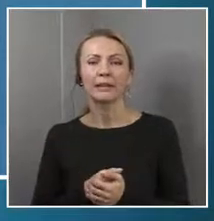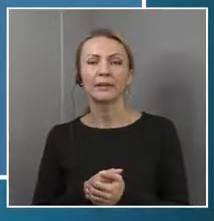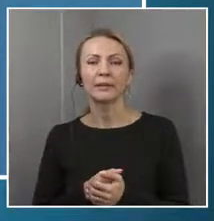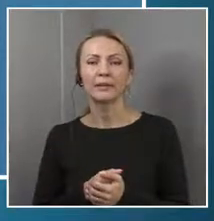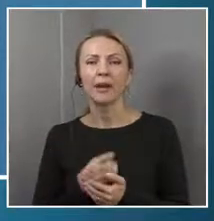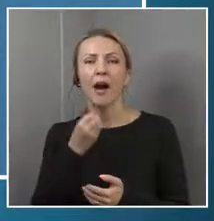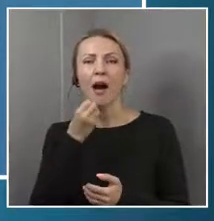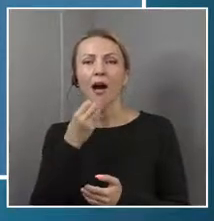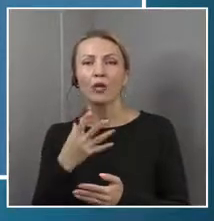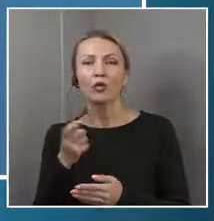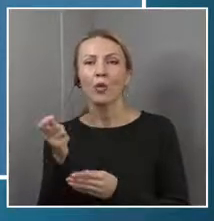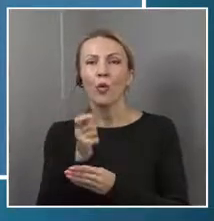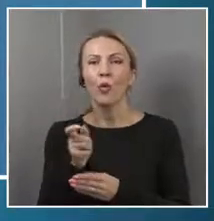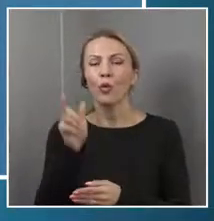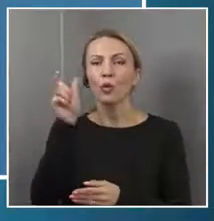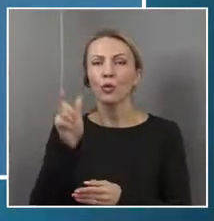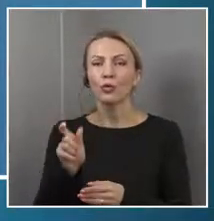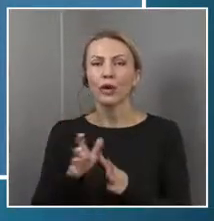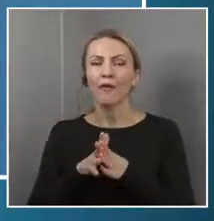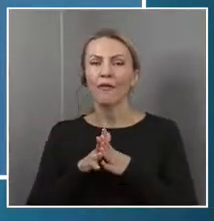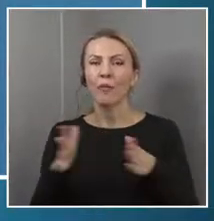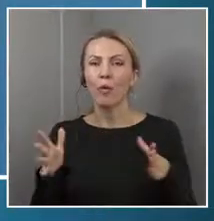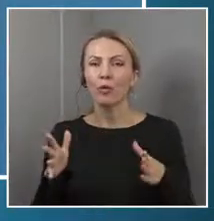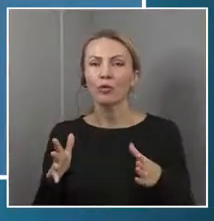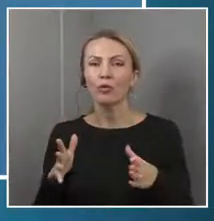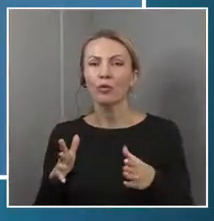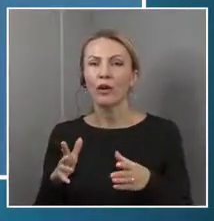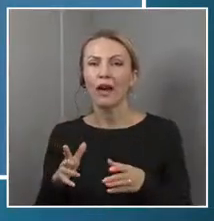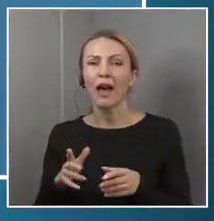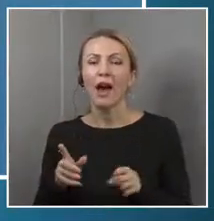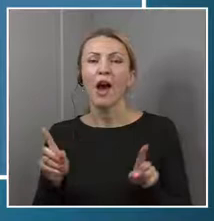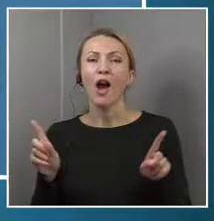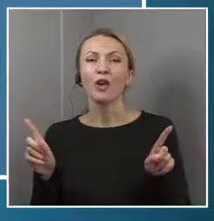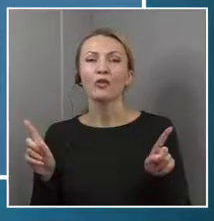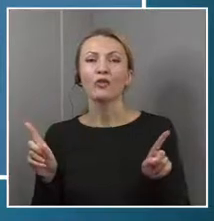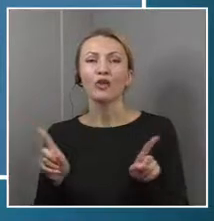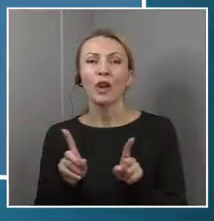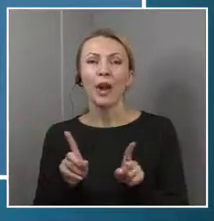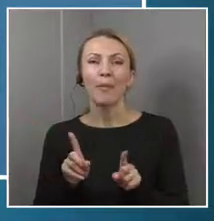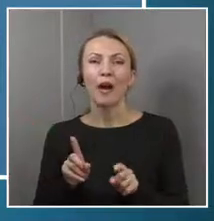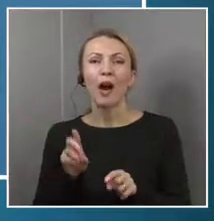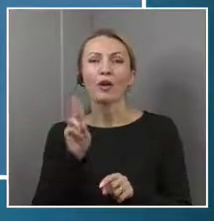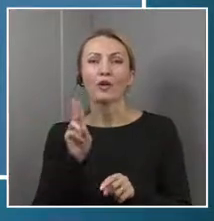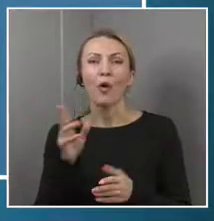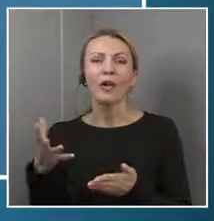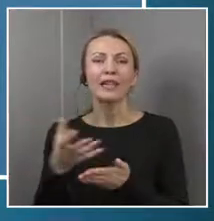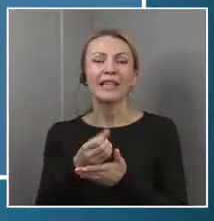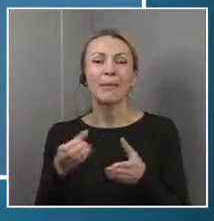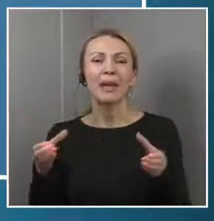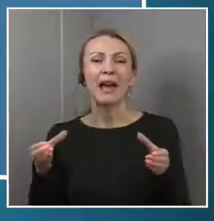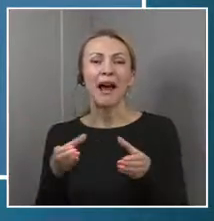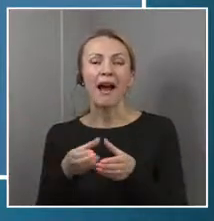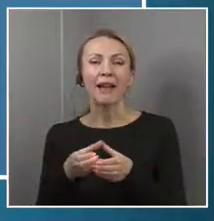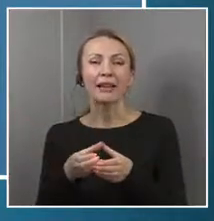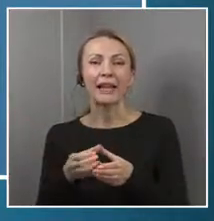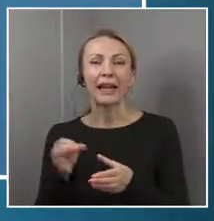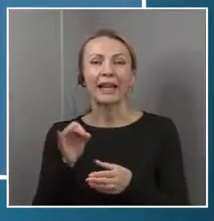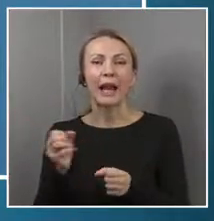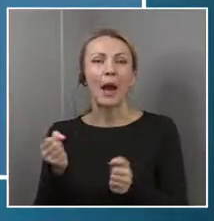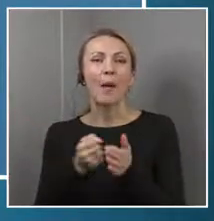Those who buy a lot, they all know each other, and there are more good artists than